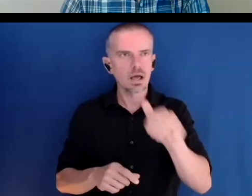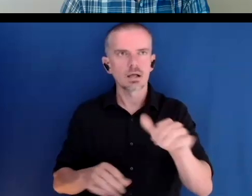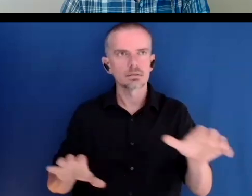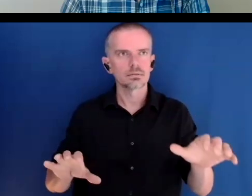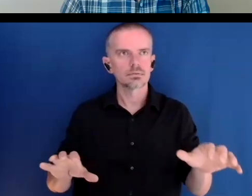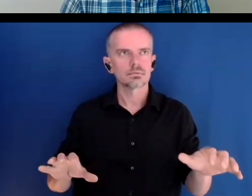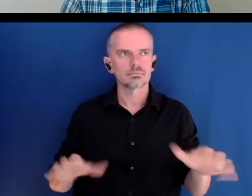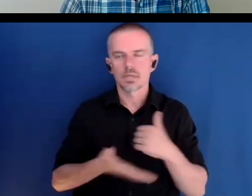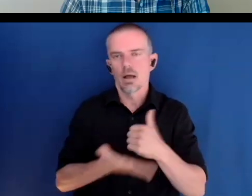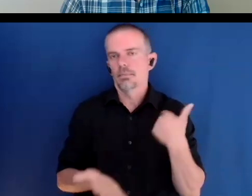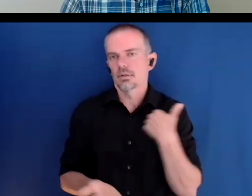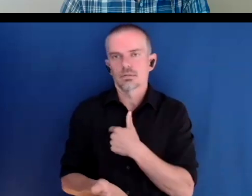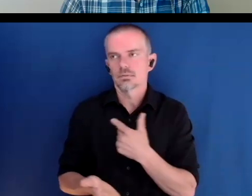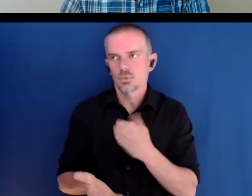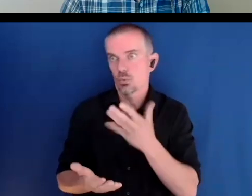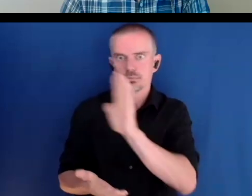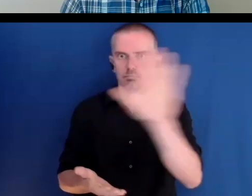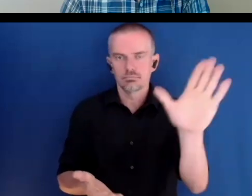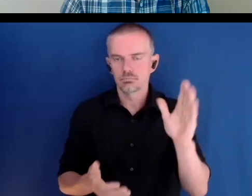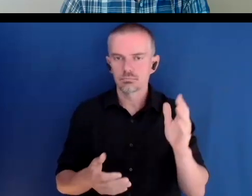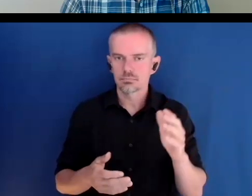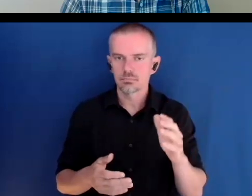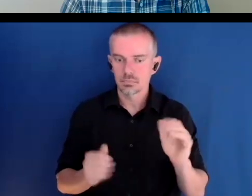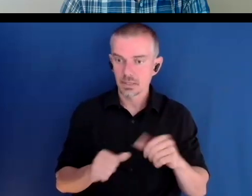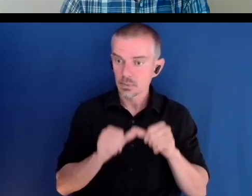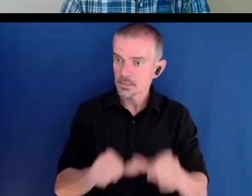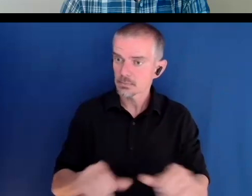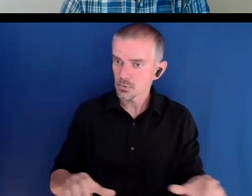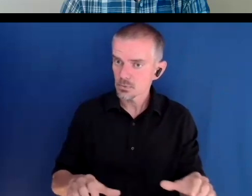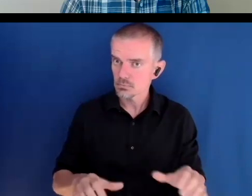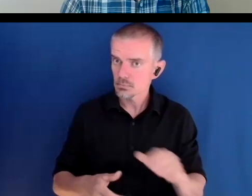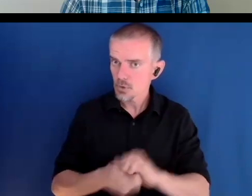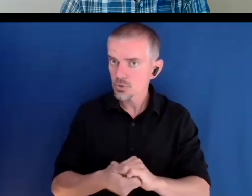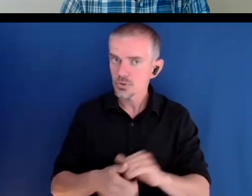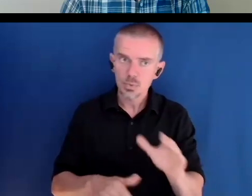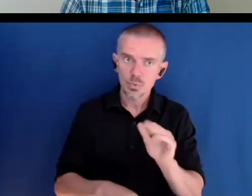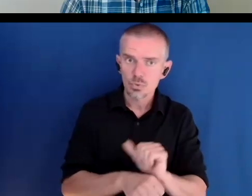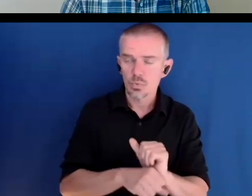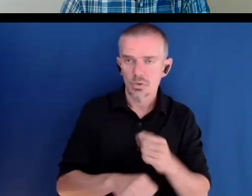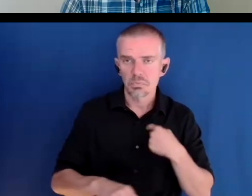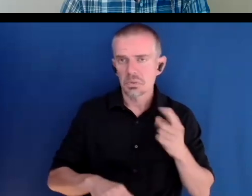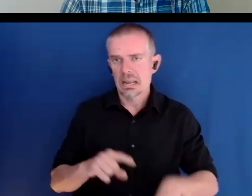to sustain a partnership and to continue to do good work on the ground.